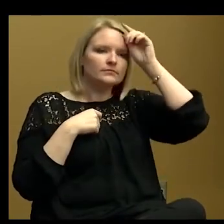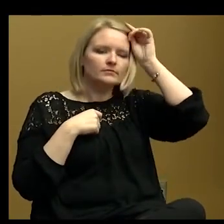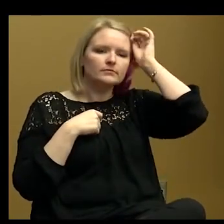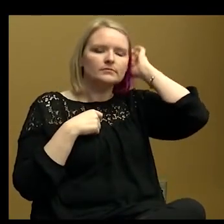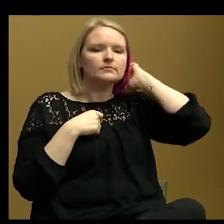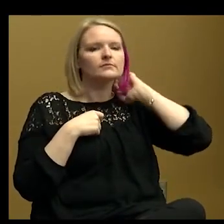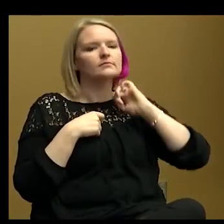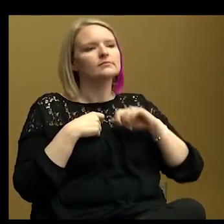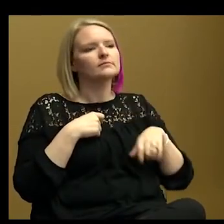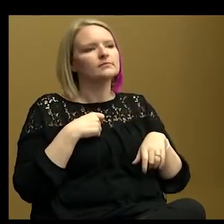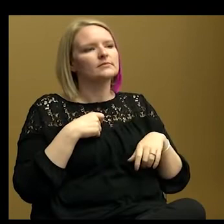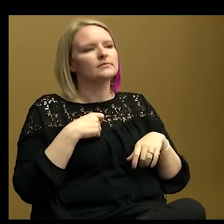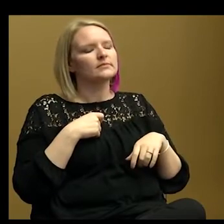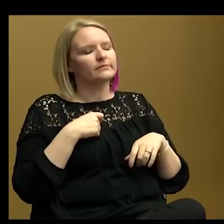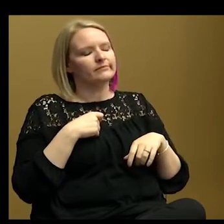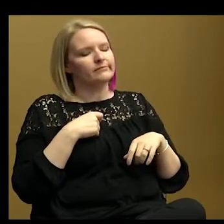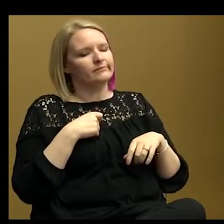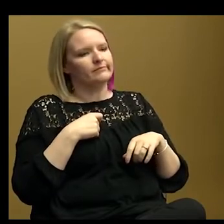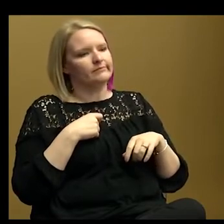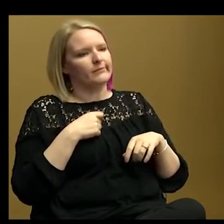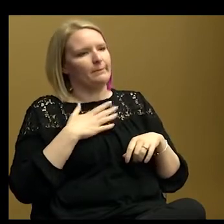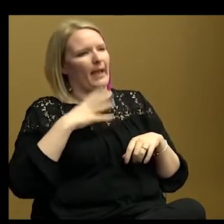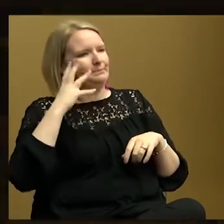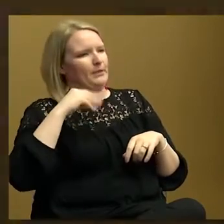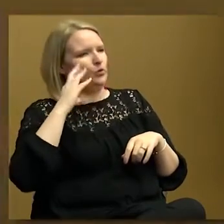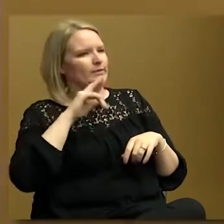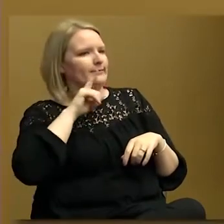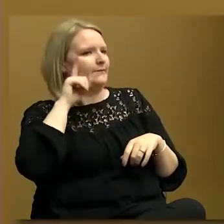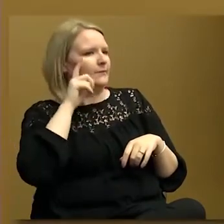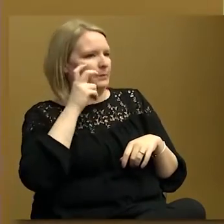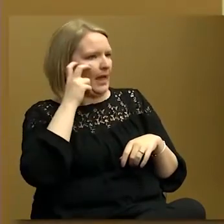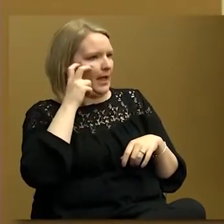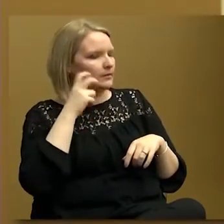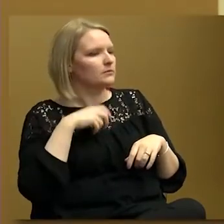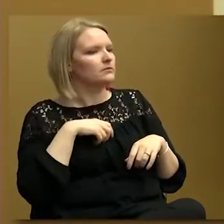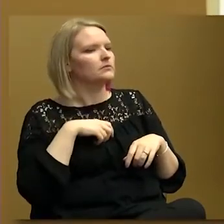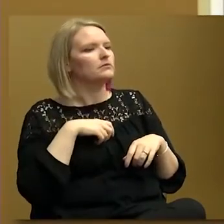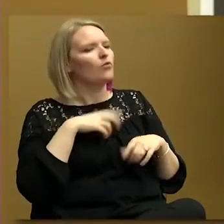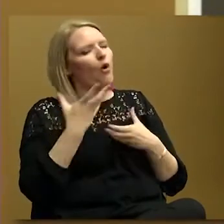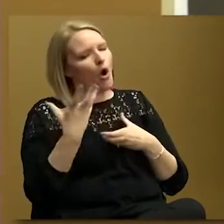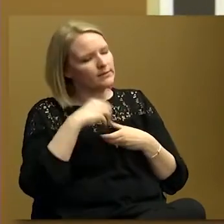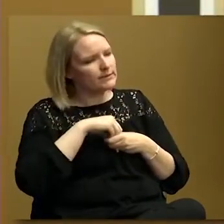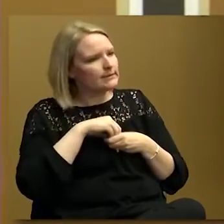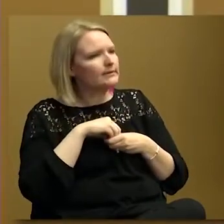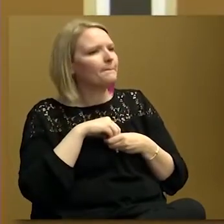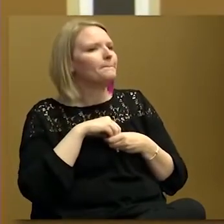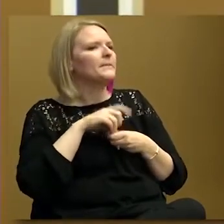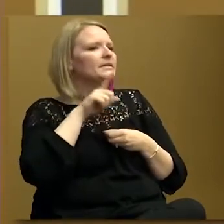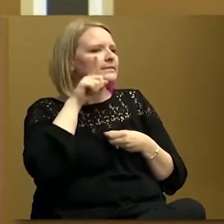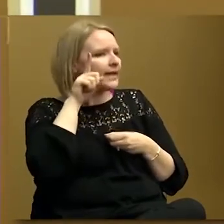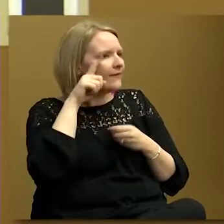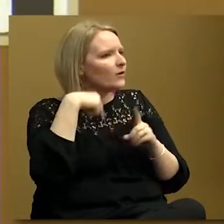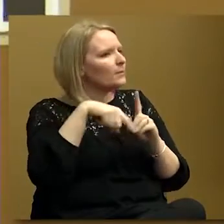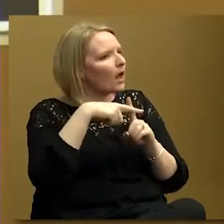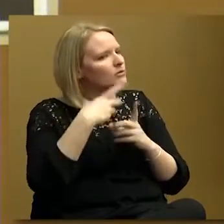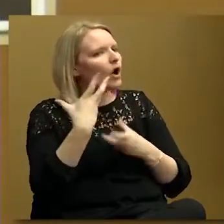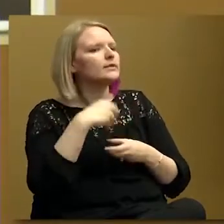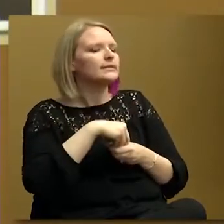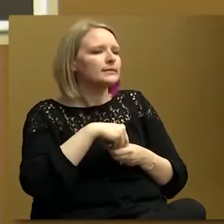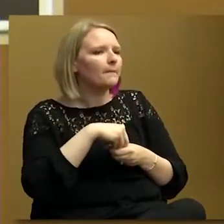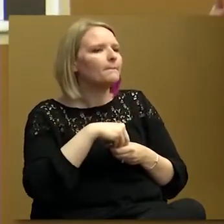I've come from the deaf-blind world and even the autism world and deafness with autism